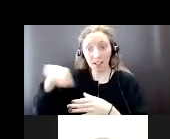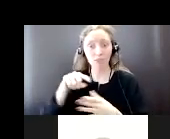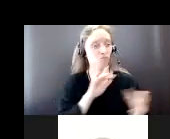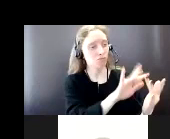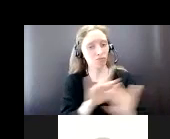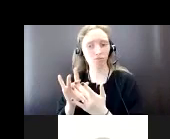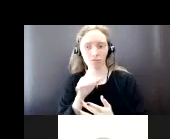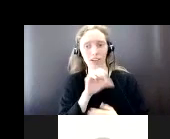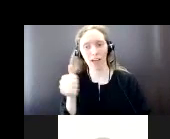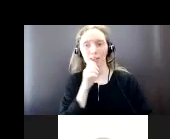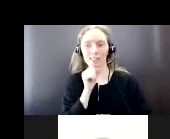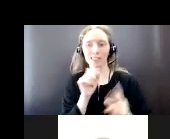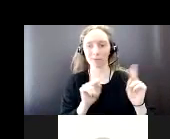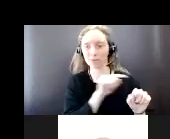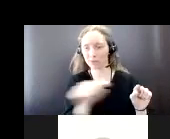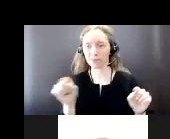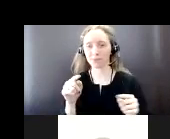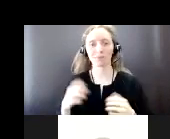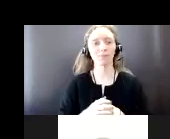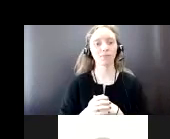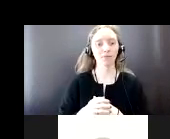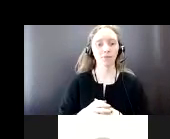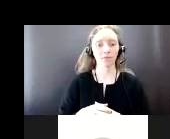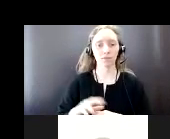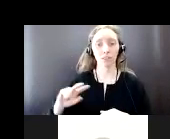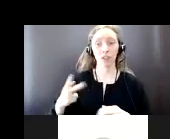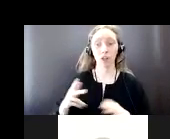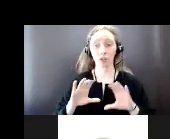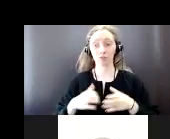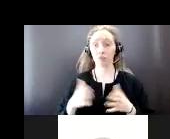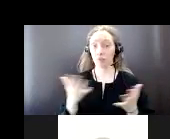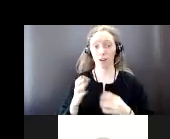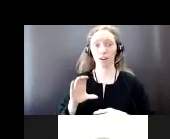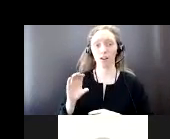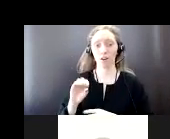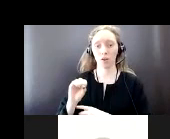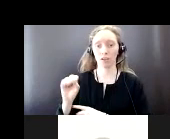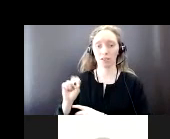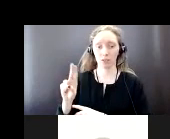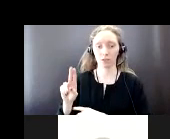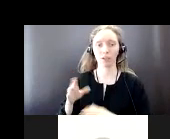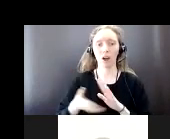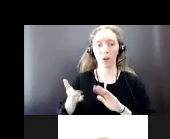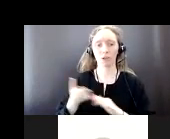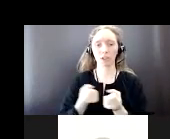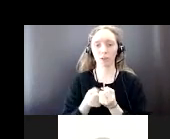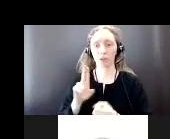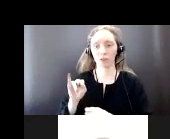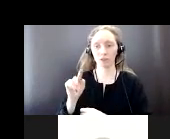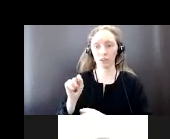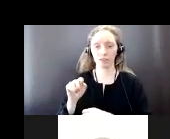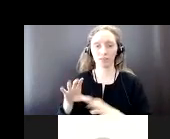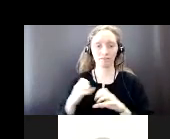The third unit at the Canadian Anti-Fraud Centre is the Operational and Support Unit. The OSU, for short, is a